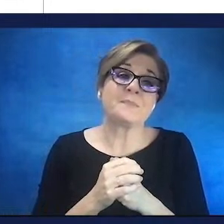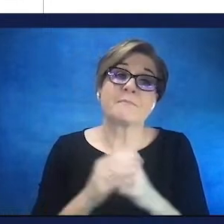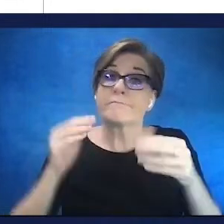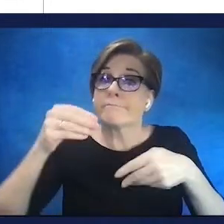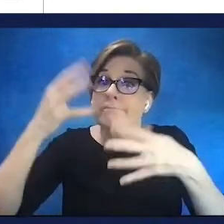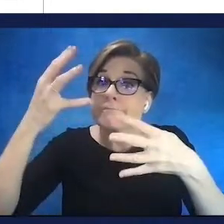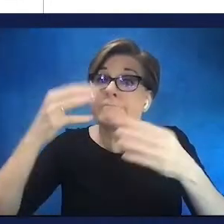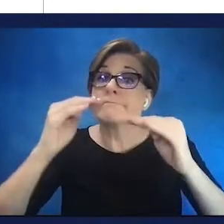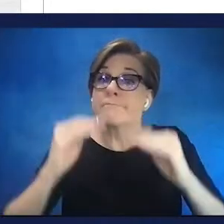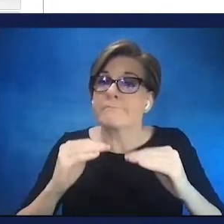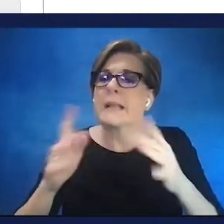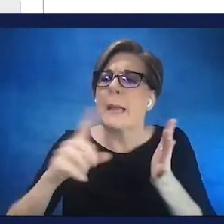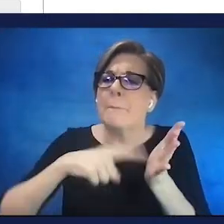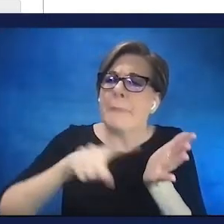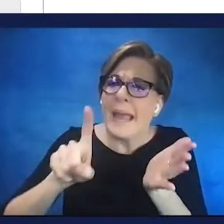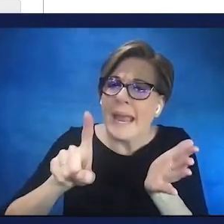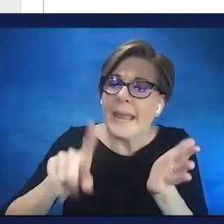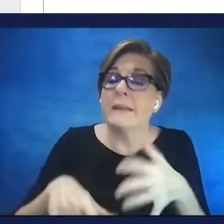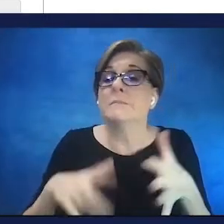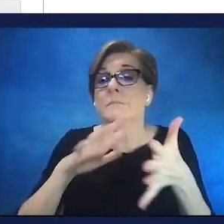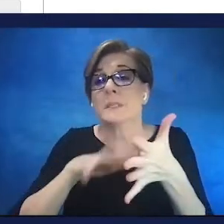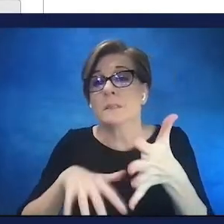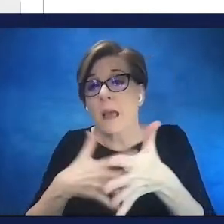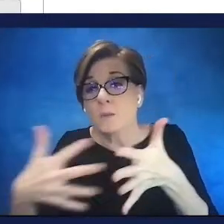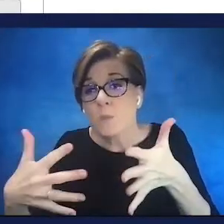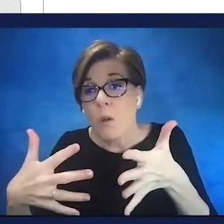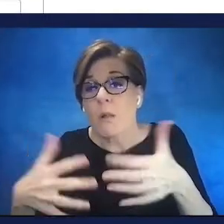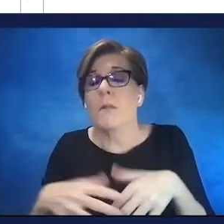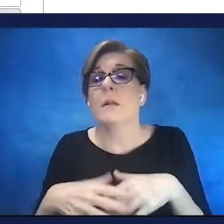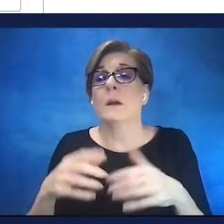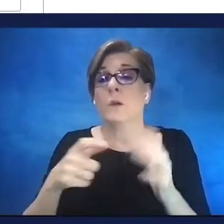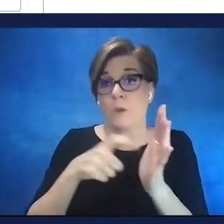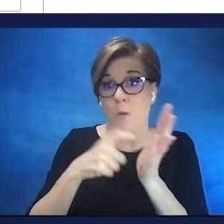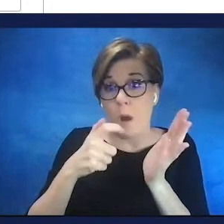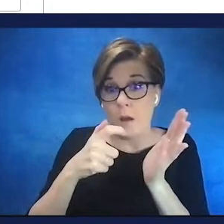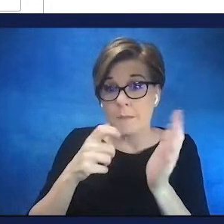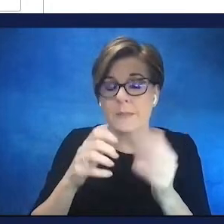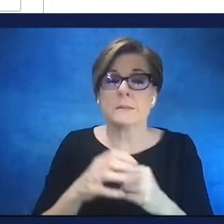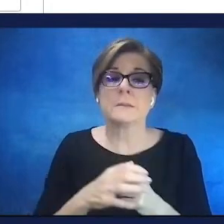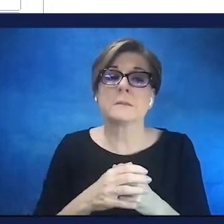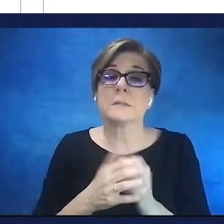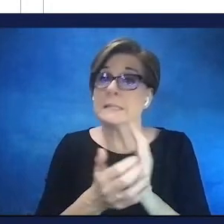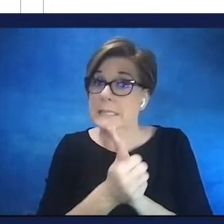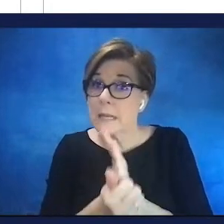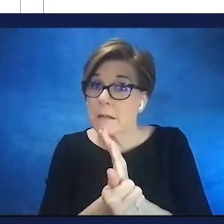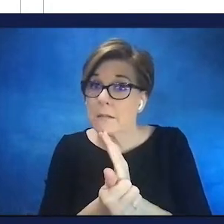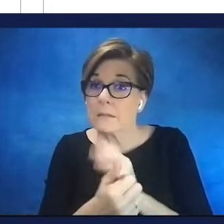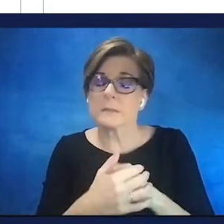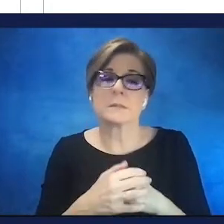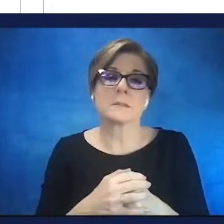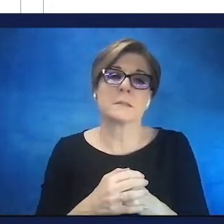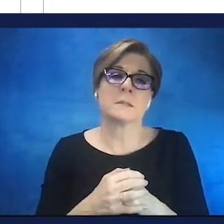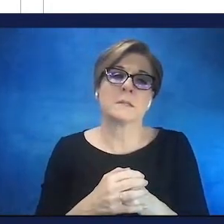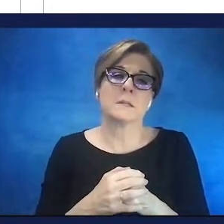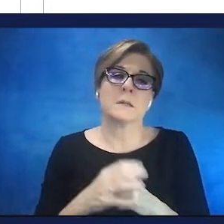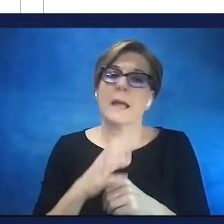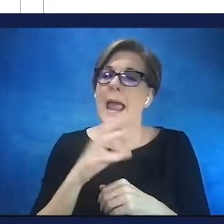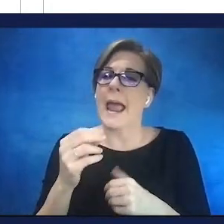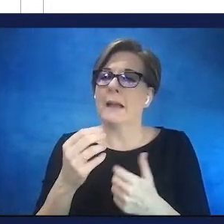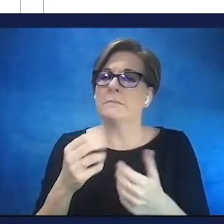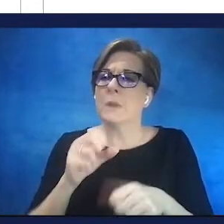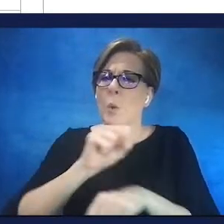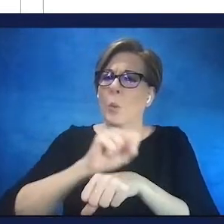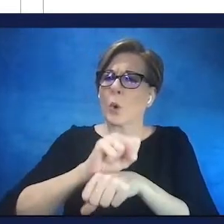about the pay and schedule, requirements, skills, and